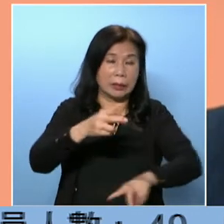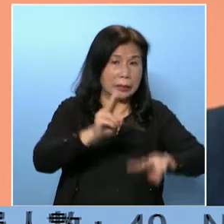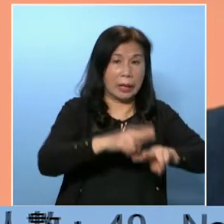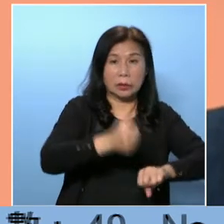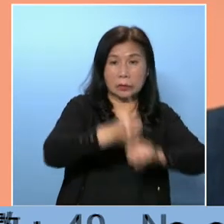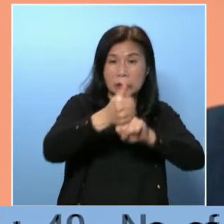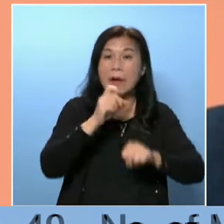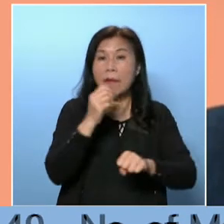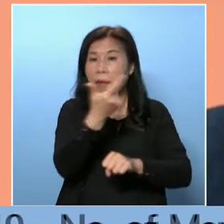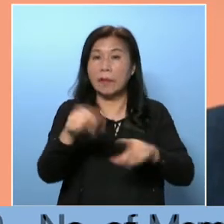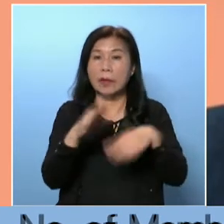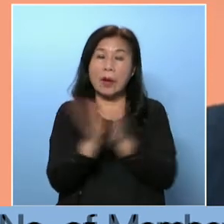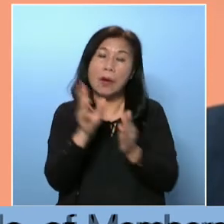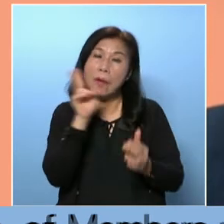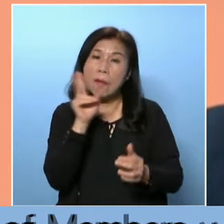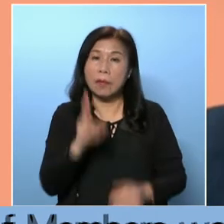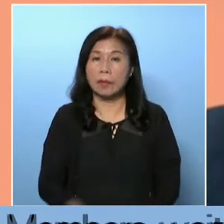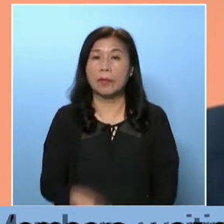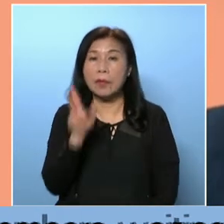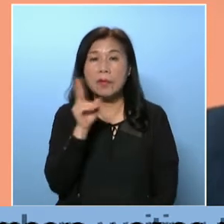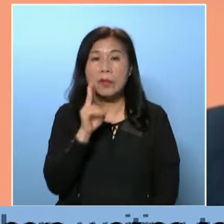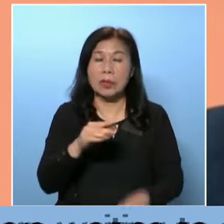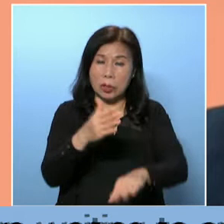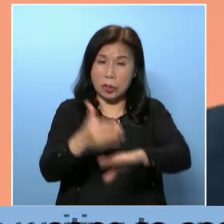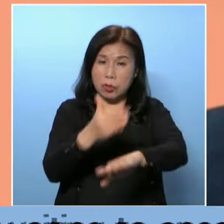cruises and holiday camps.